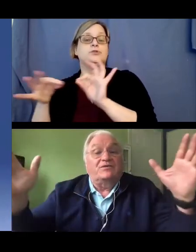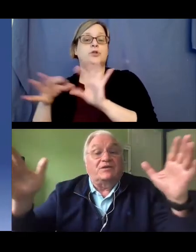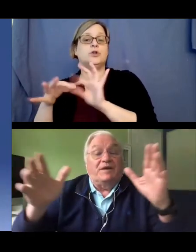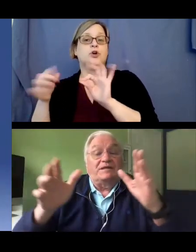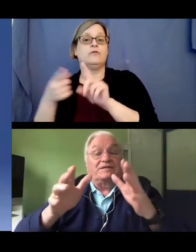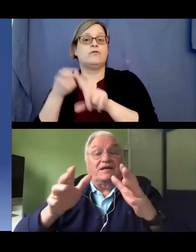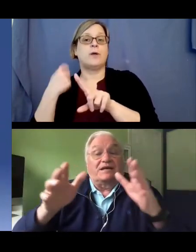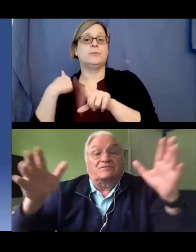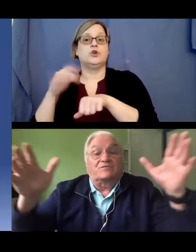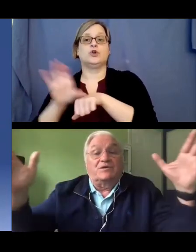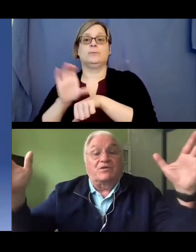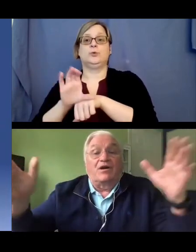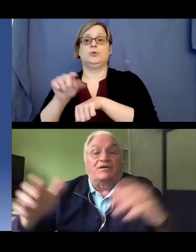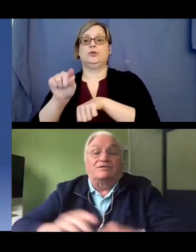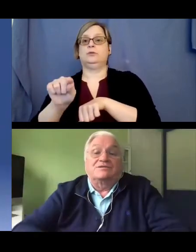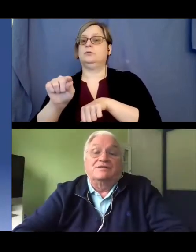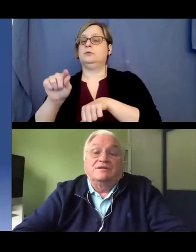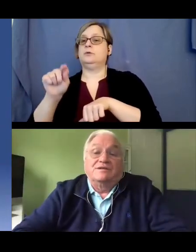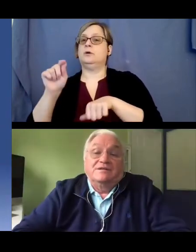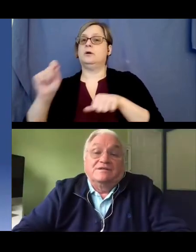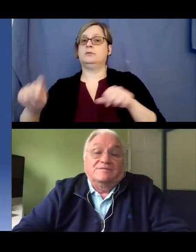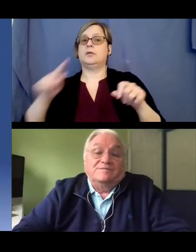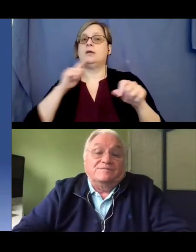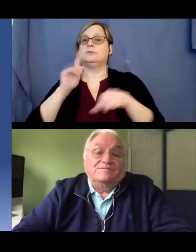then you can make the text real large.